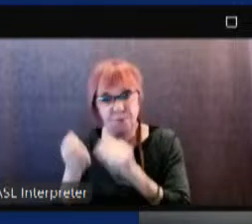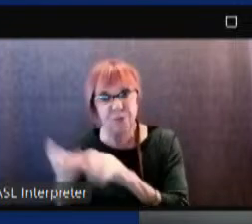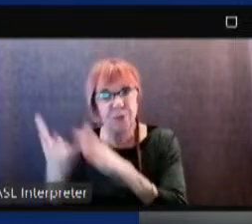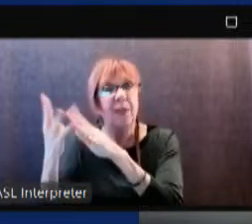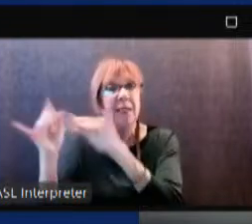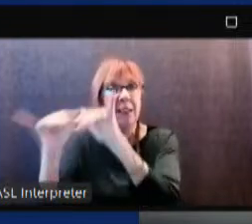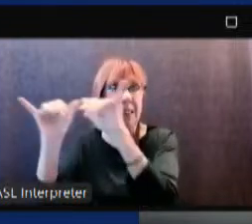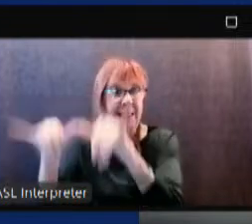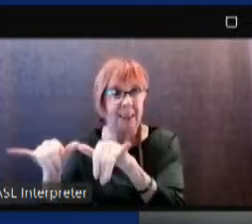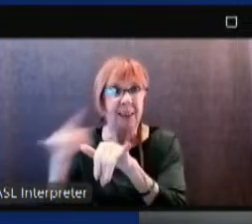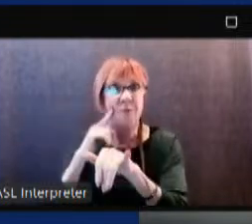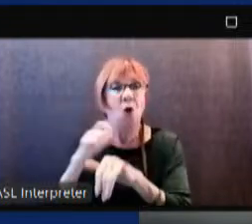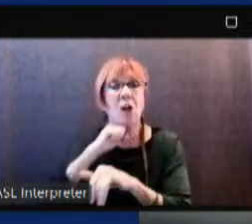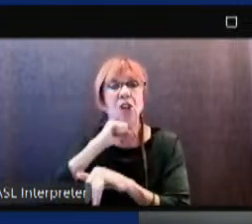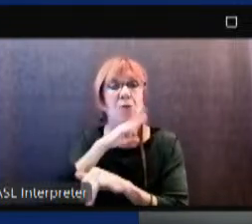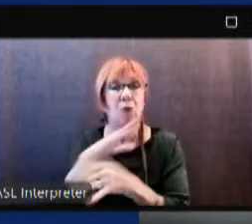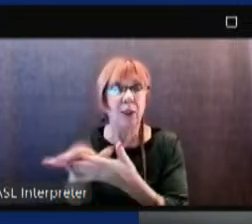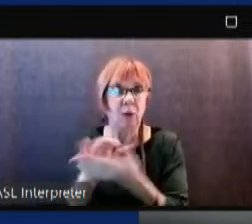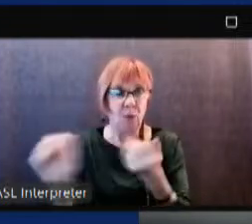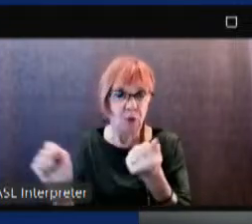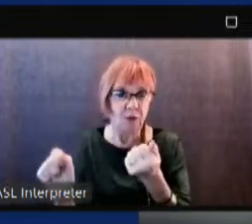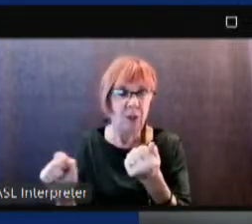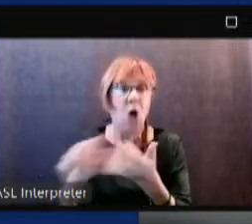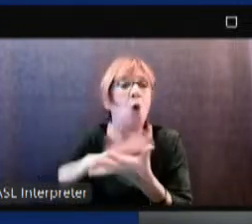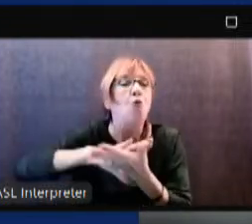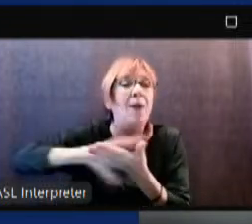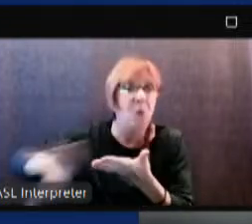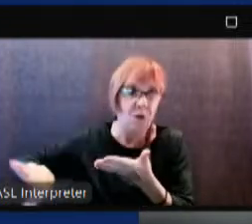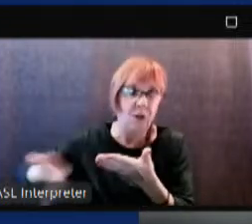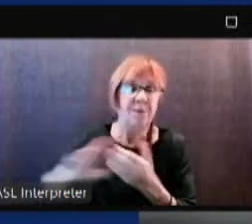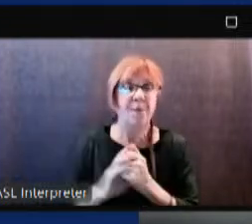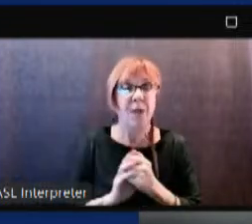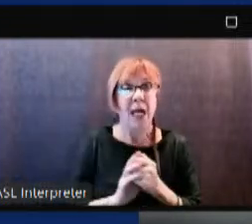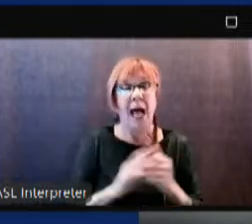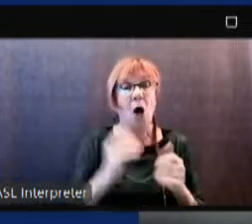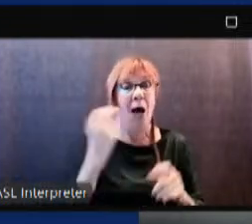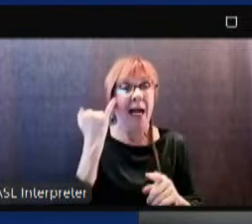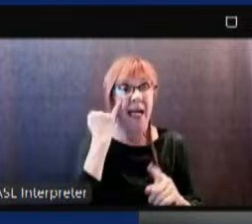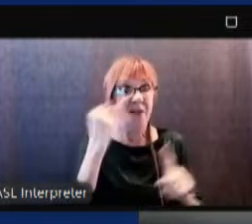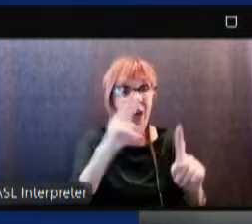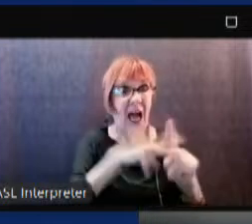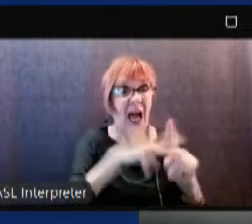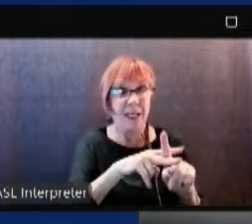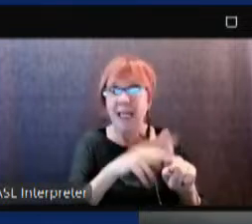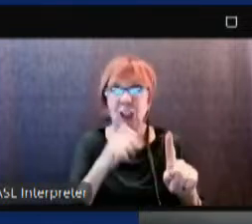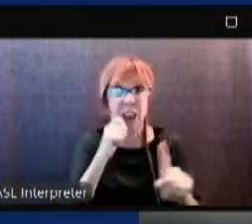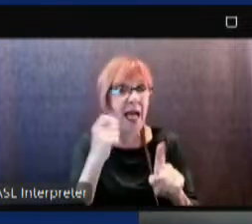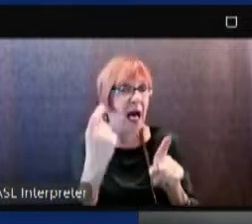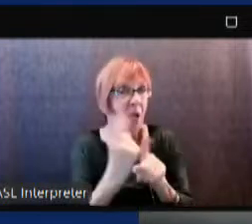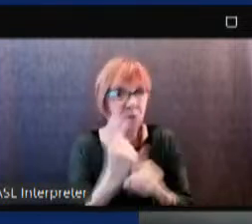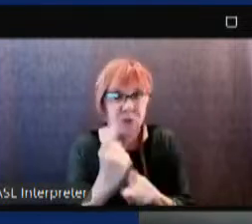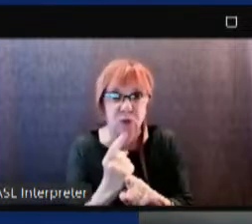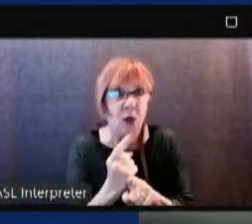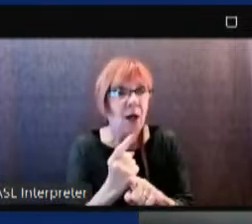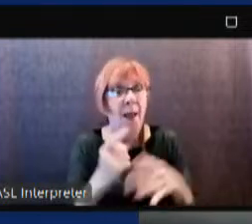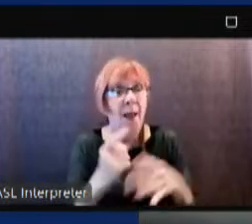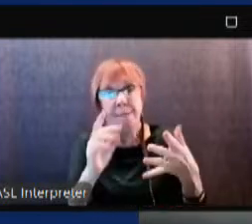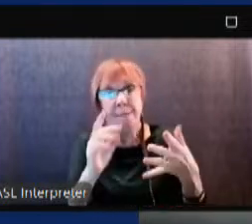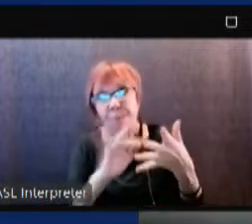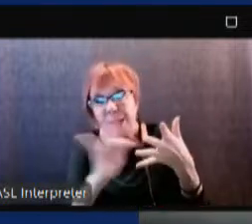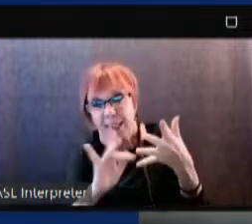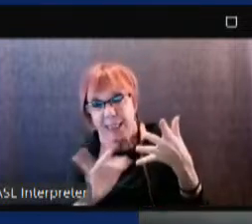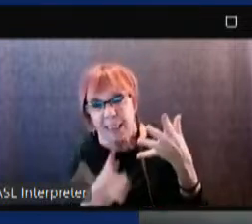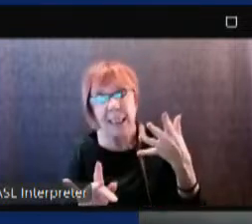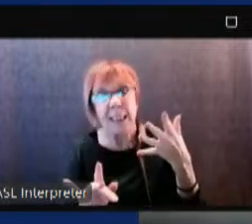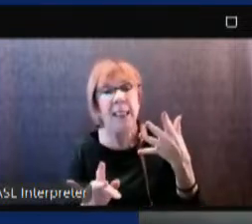debris removal. Now, those that are incomplete, and there's a pretty straightforward ROE,